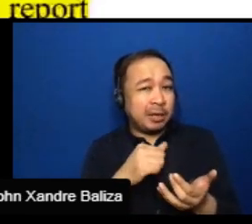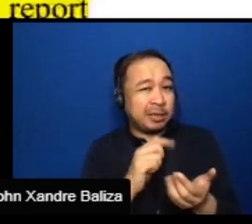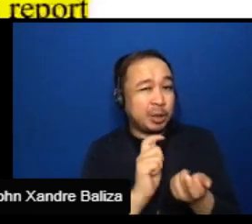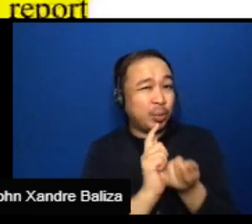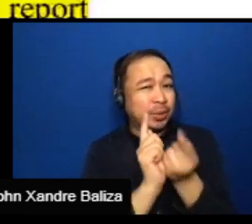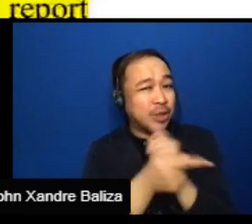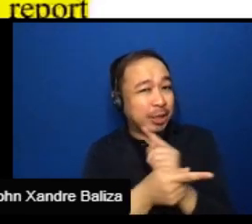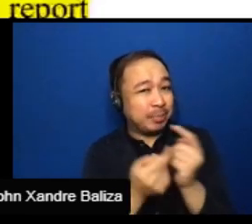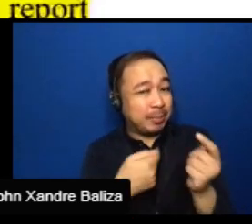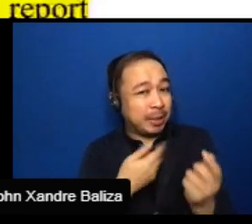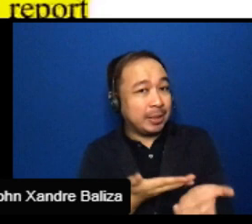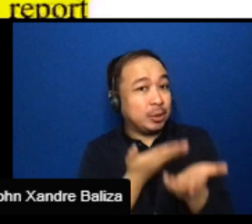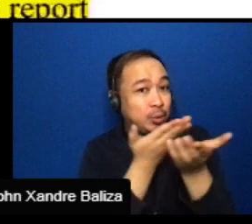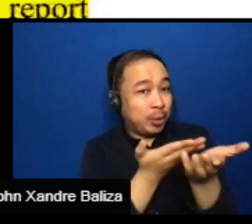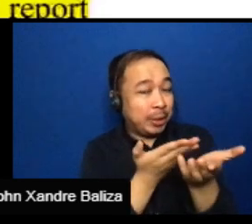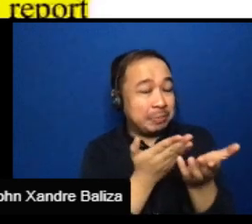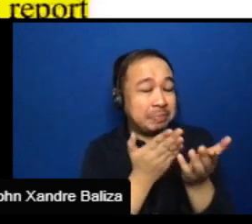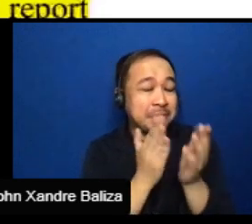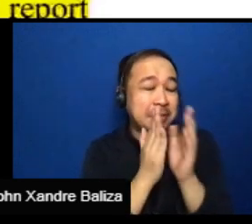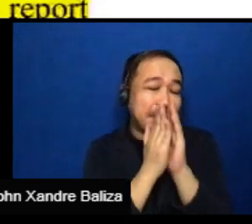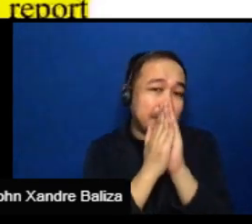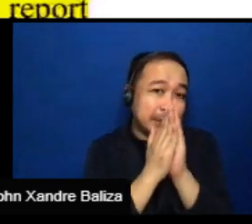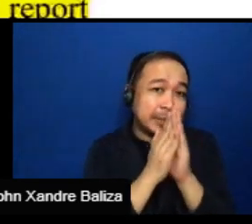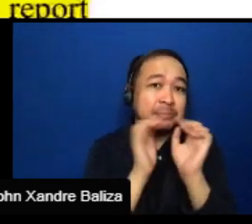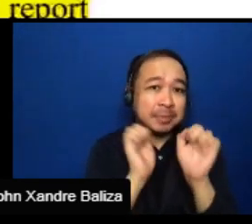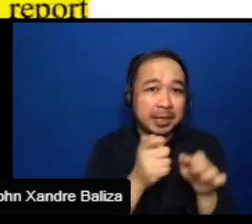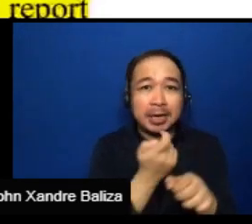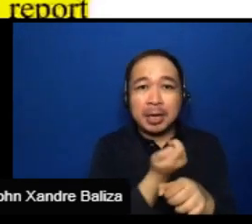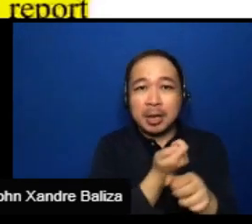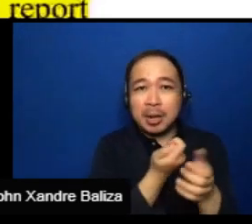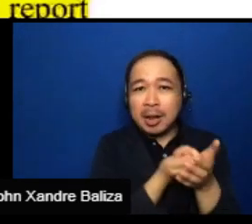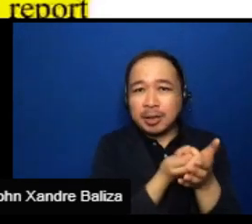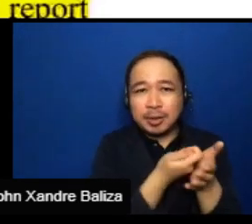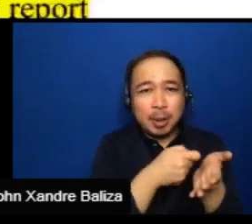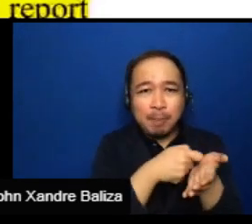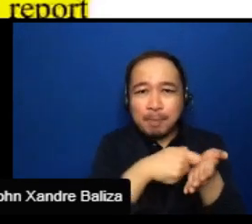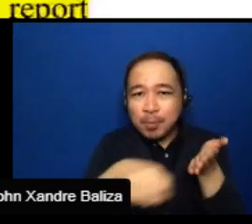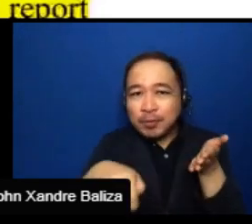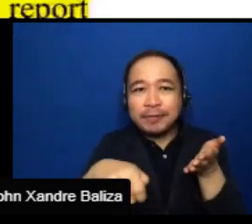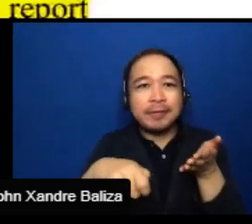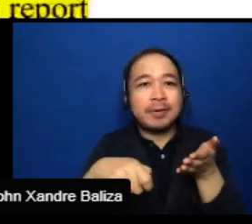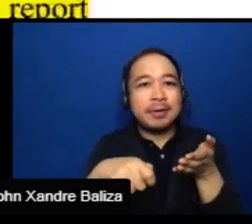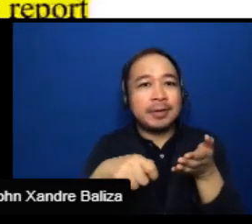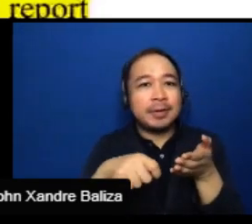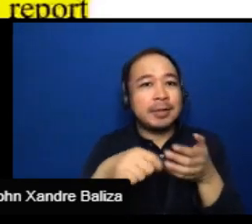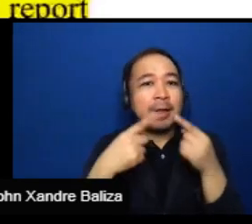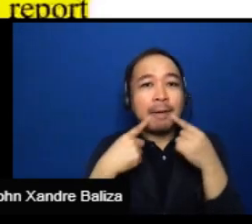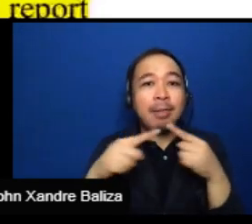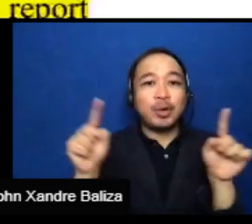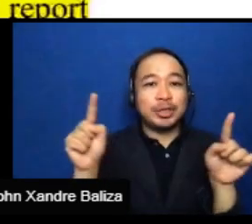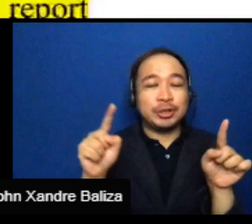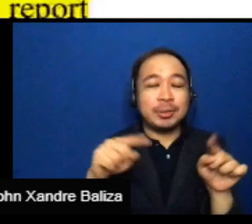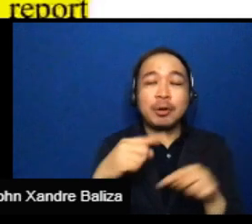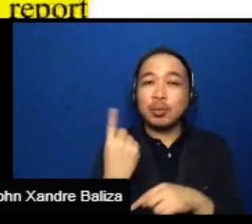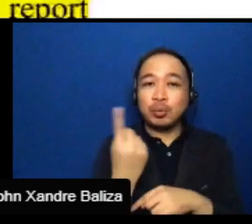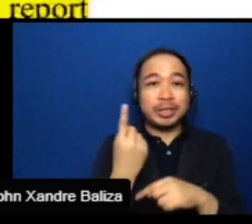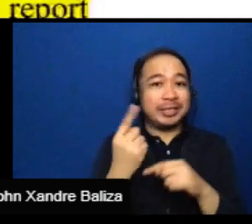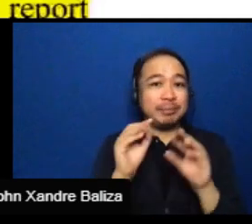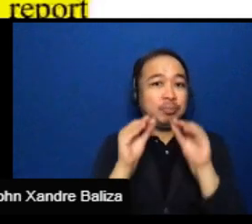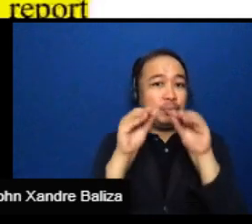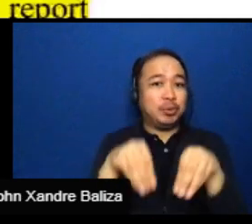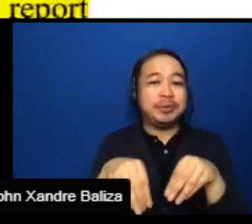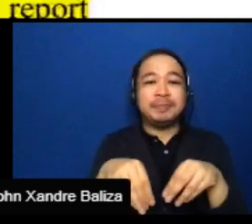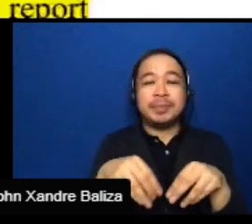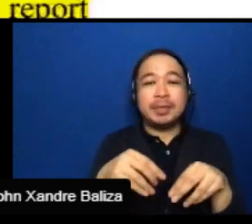please omit declaration and for the action, just Beijing platform, Beijing declaration